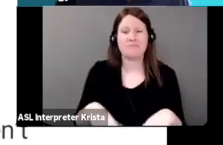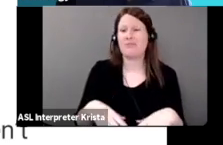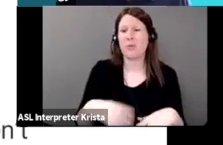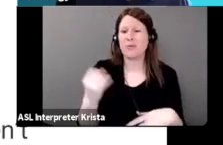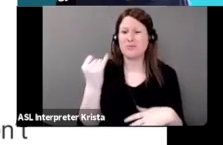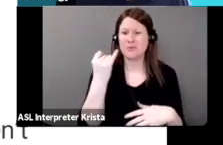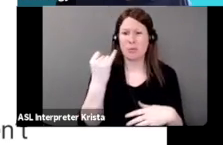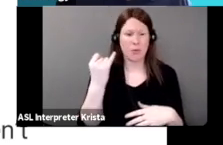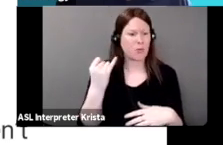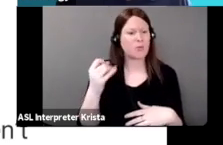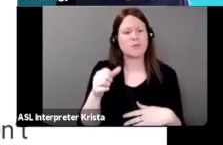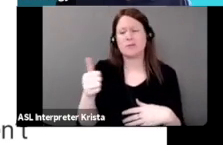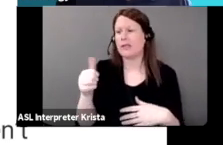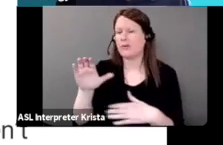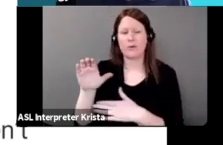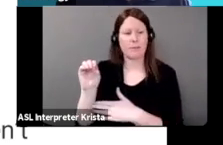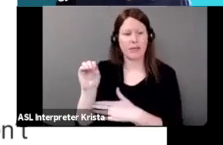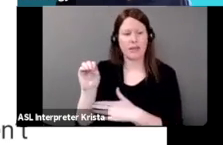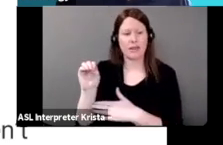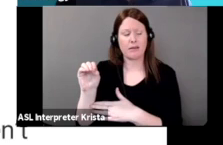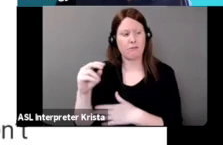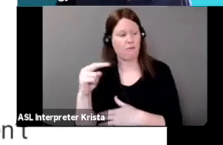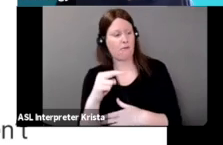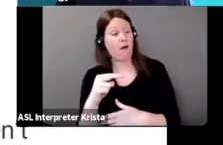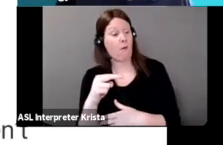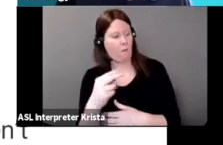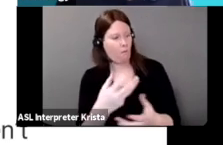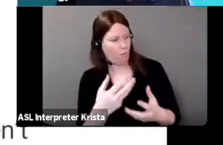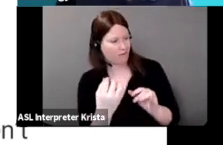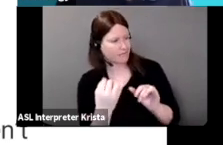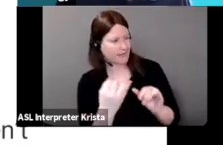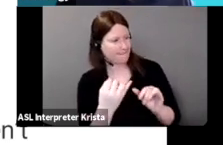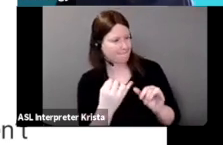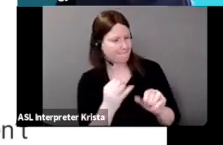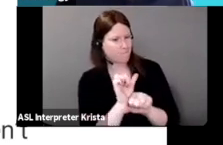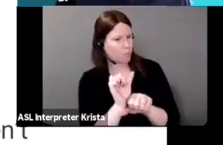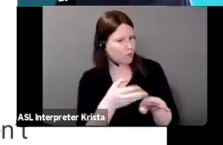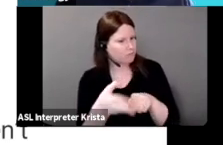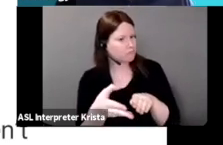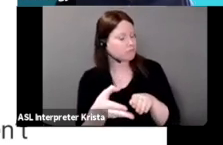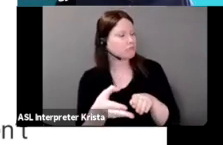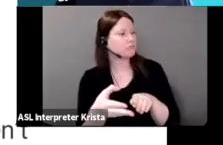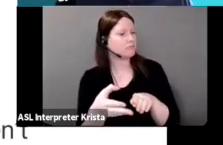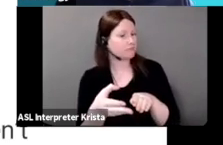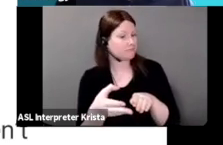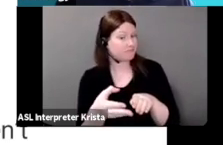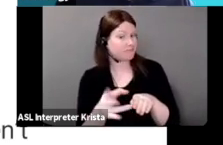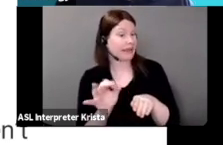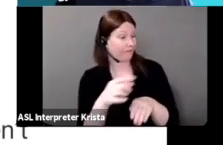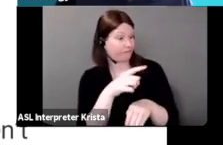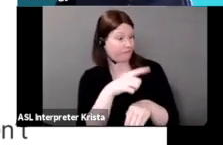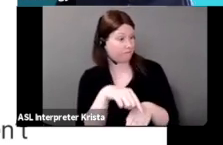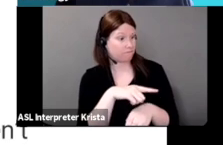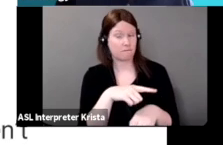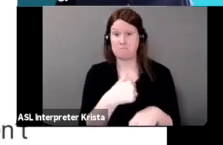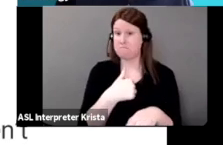into that same line of business or the same area of work. If you own the IP to something,